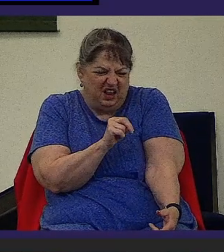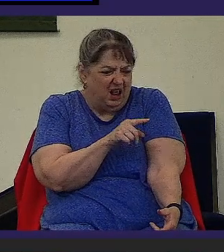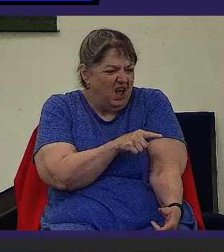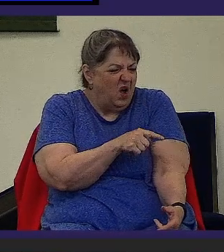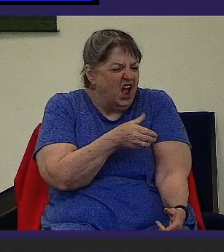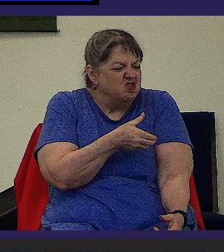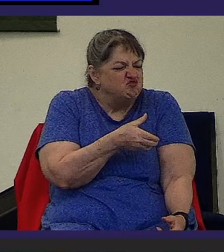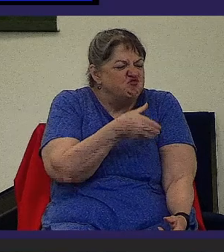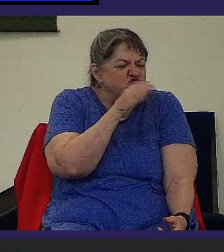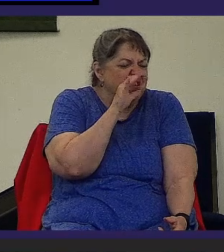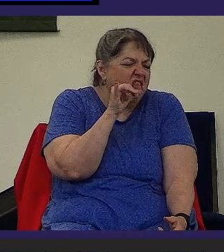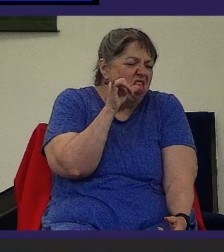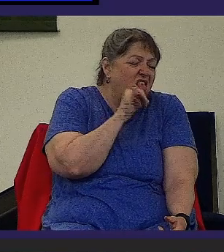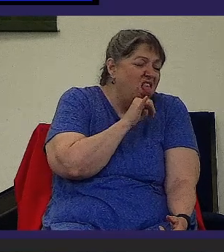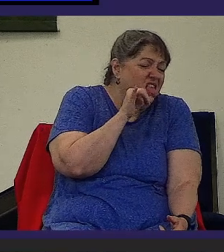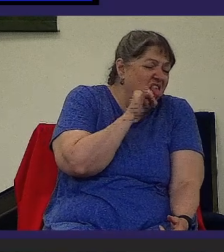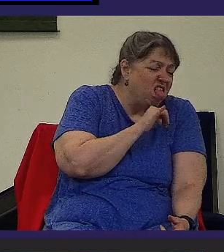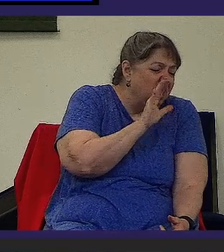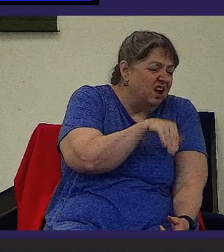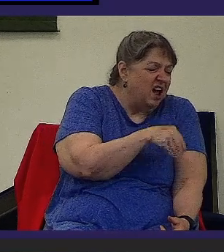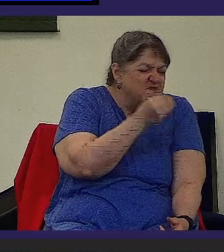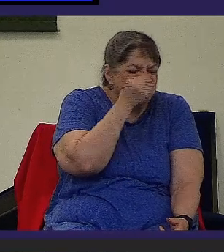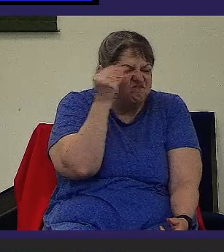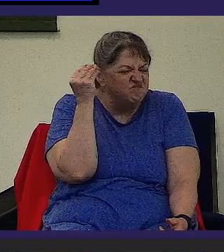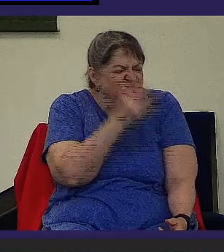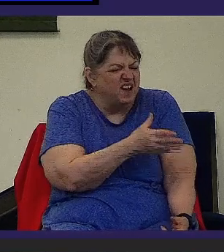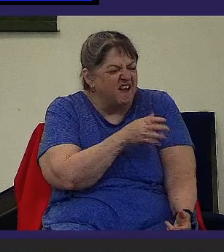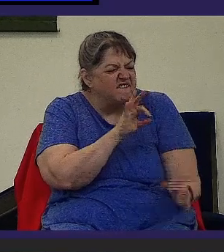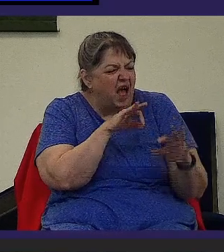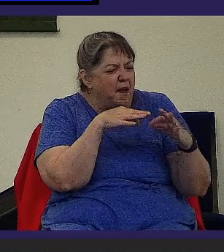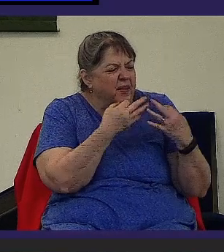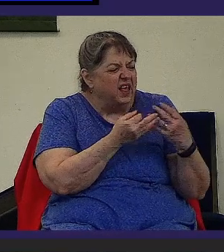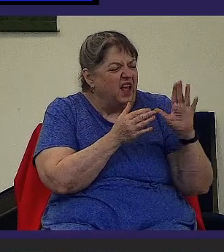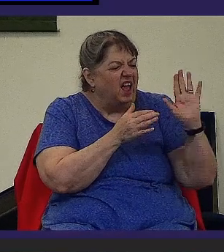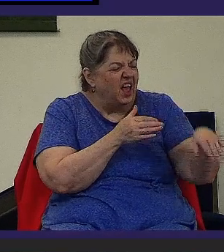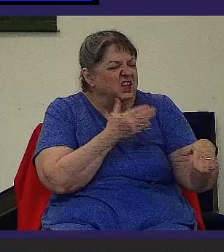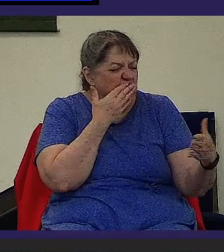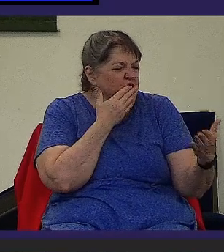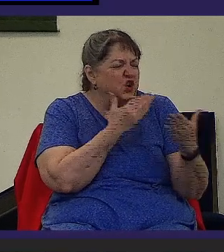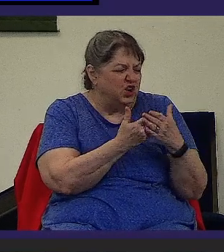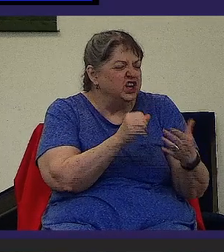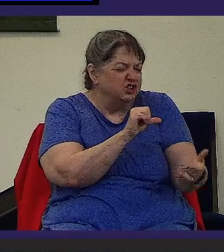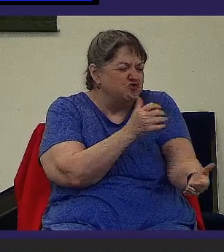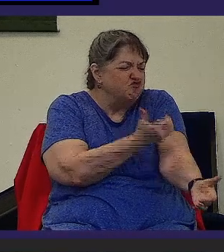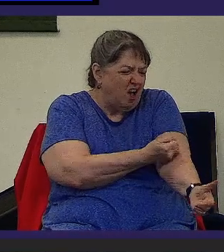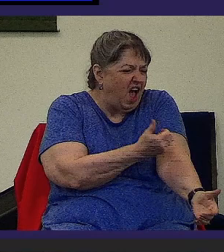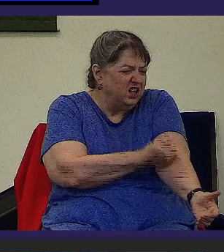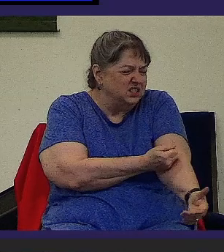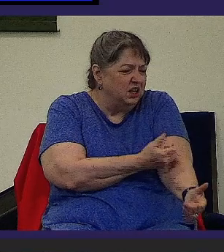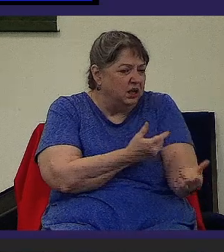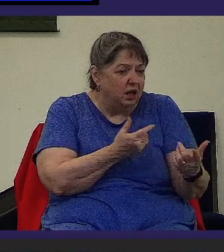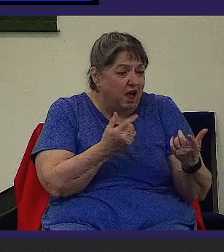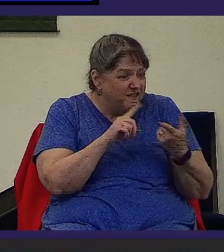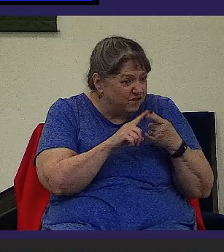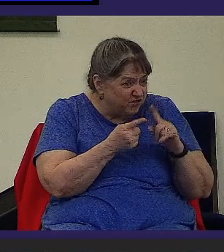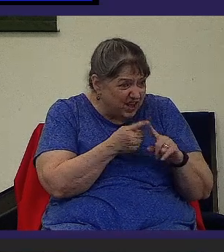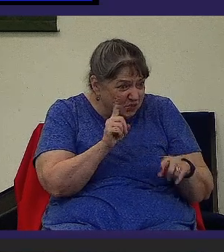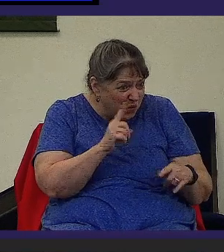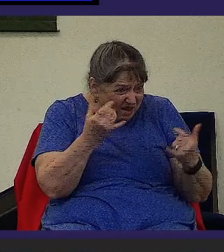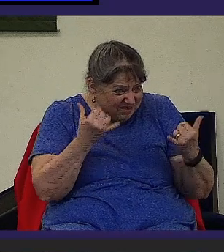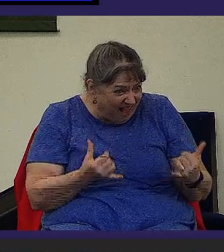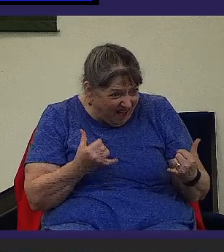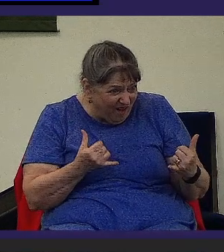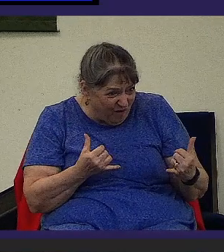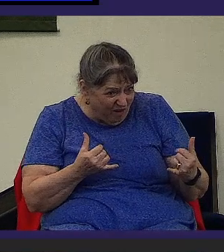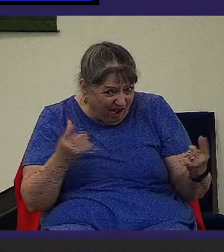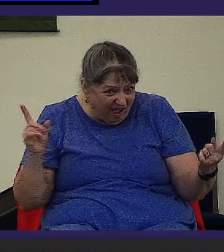family says about the people who care for you who encourage her to destroy her life not one who is at her bedside to apologize